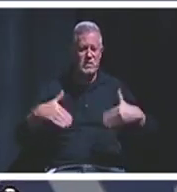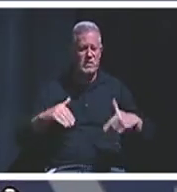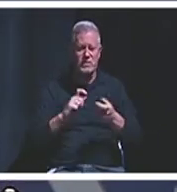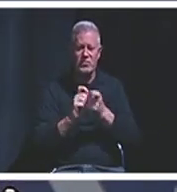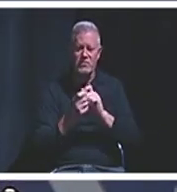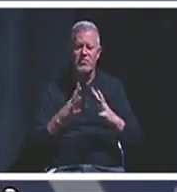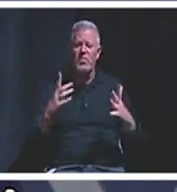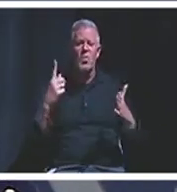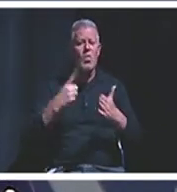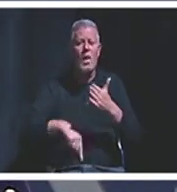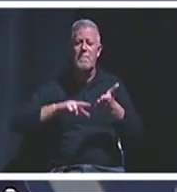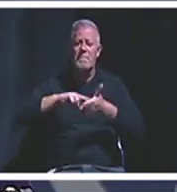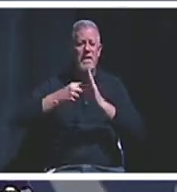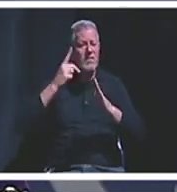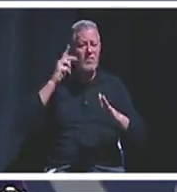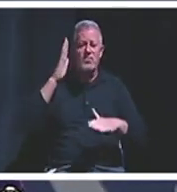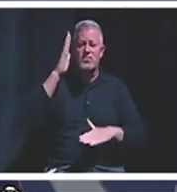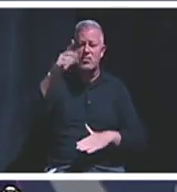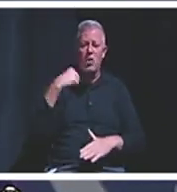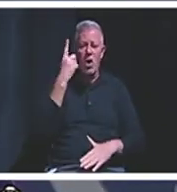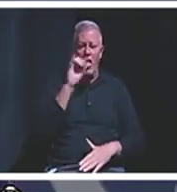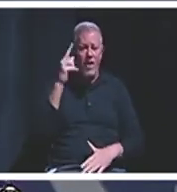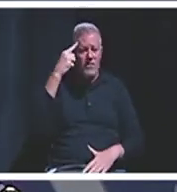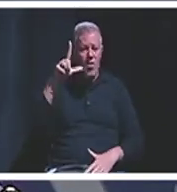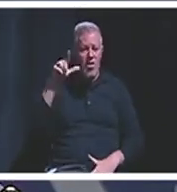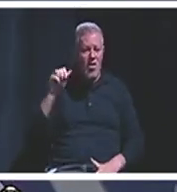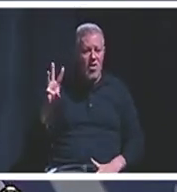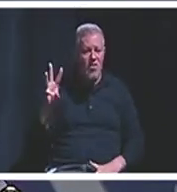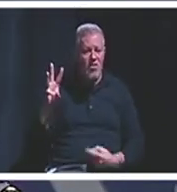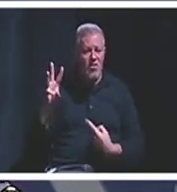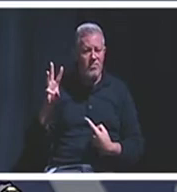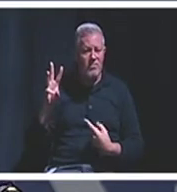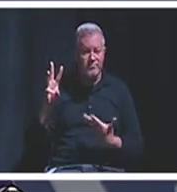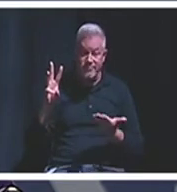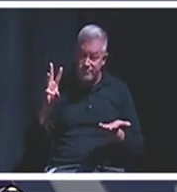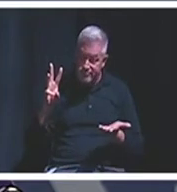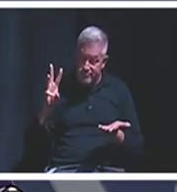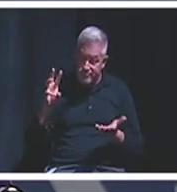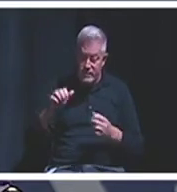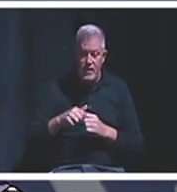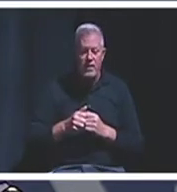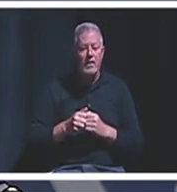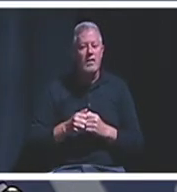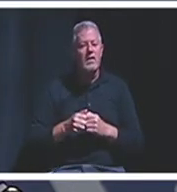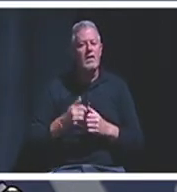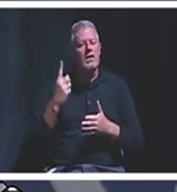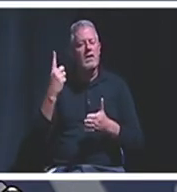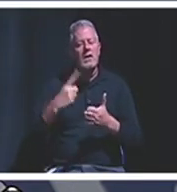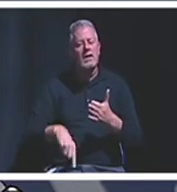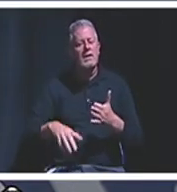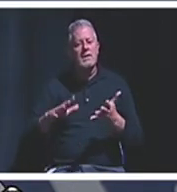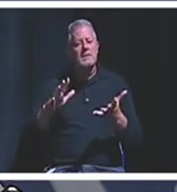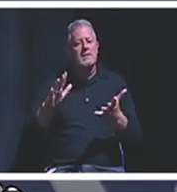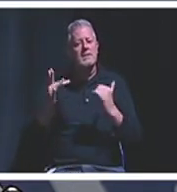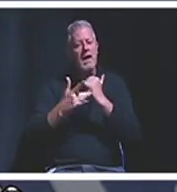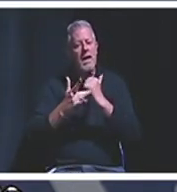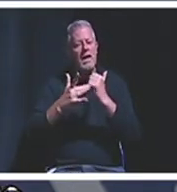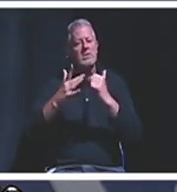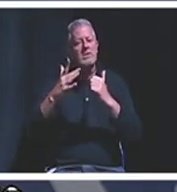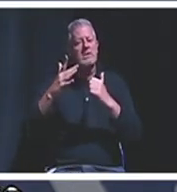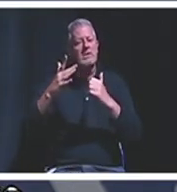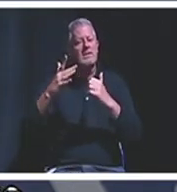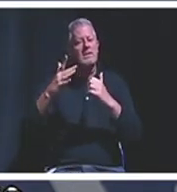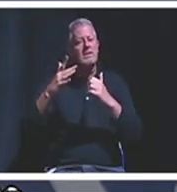does that mean for the future of law? What does the generation of technology that extends